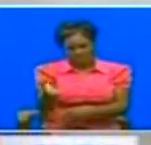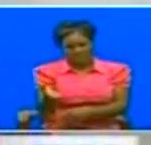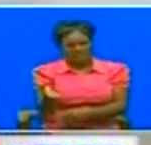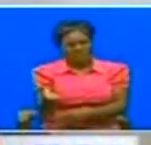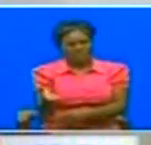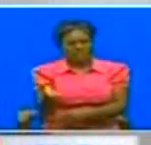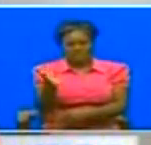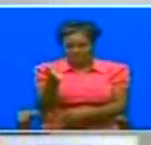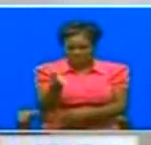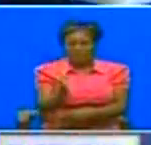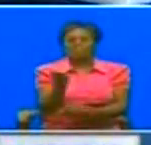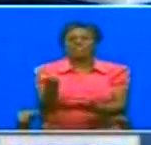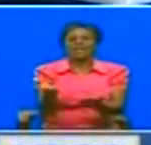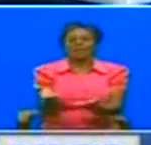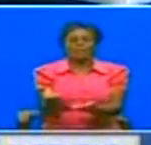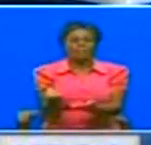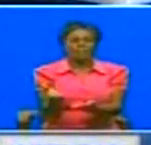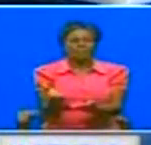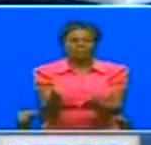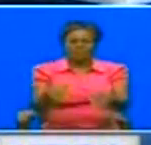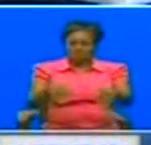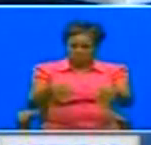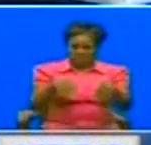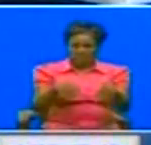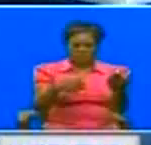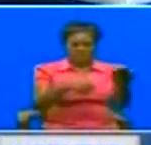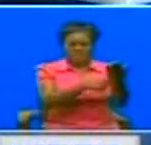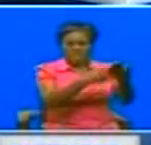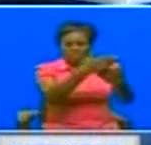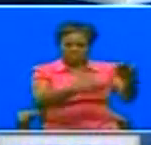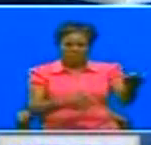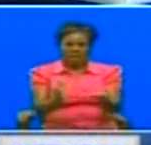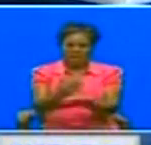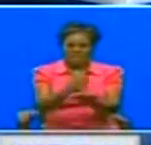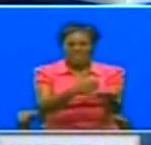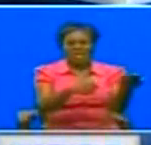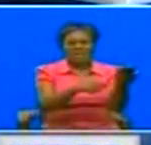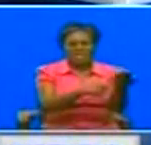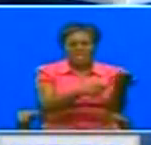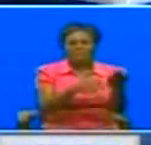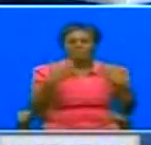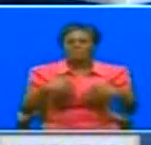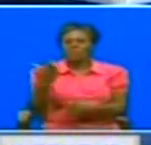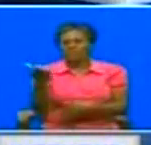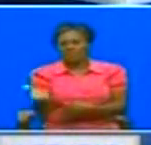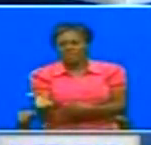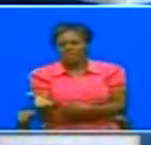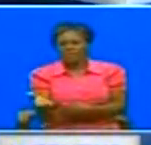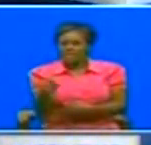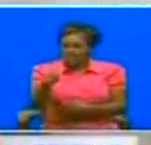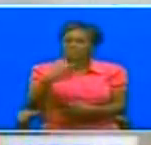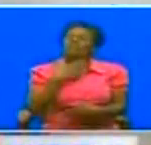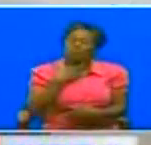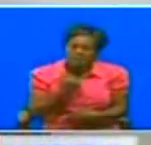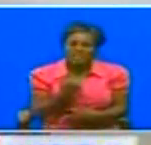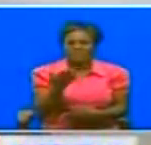ones who haven't yet been reached. But wait, would this list also gather the names of those who are already on treatment? That's what they were looking for